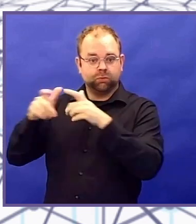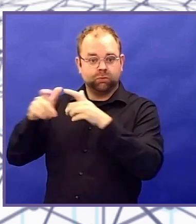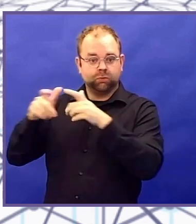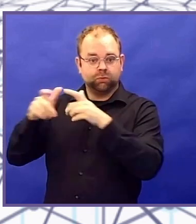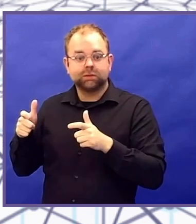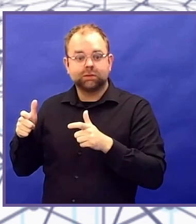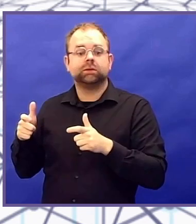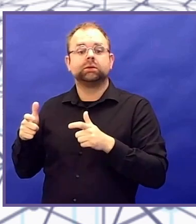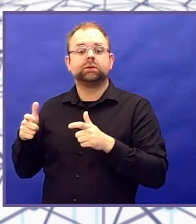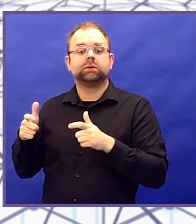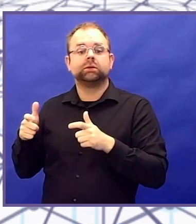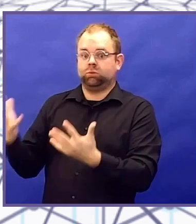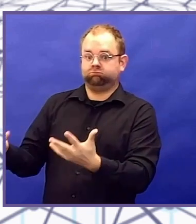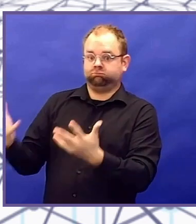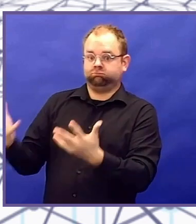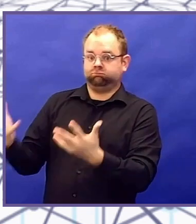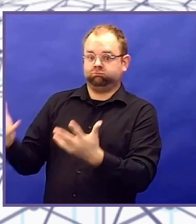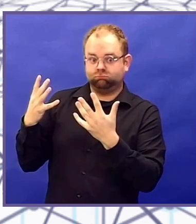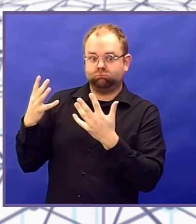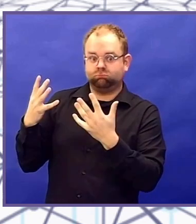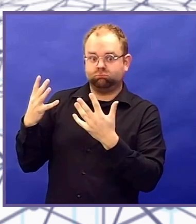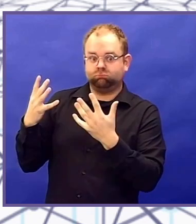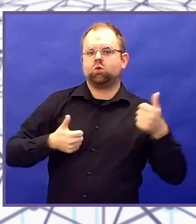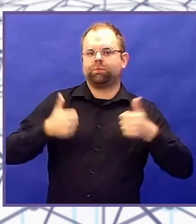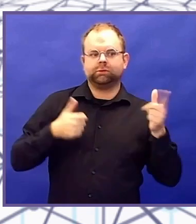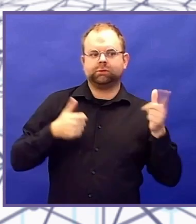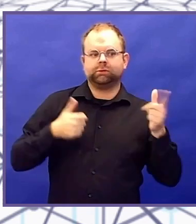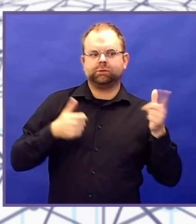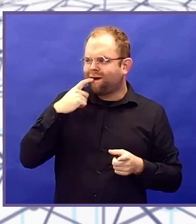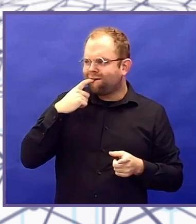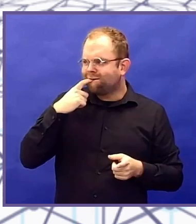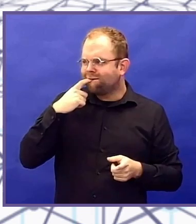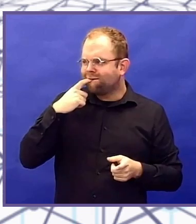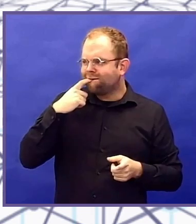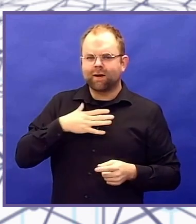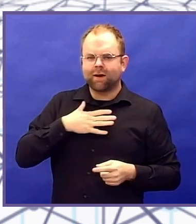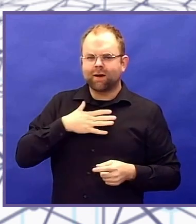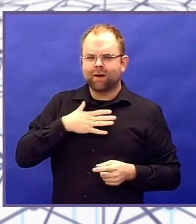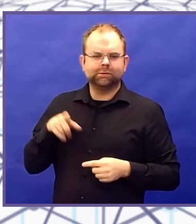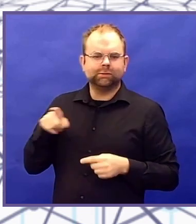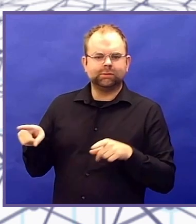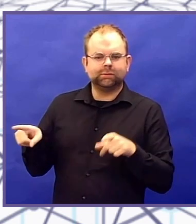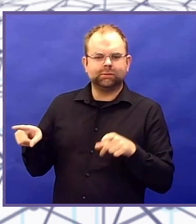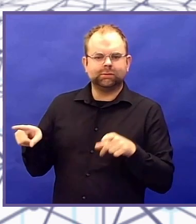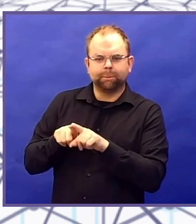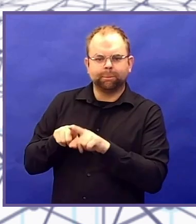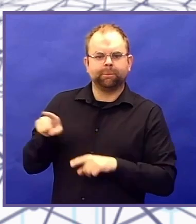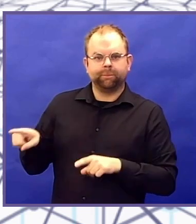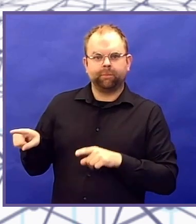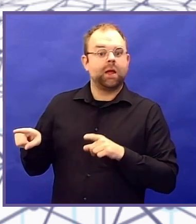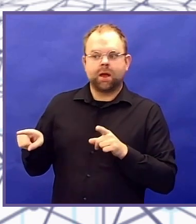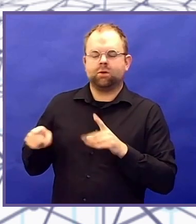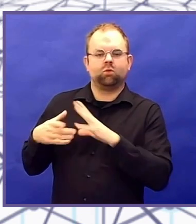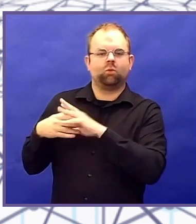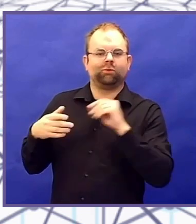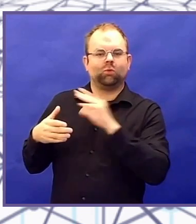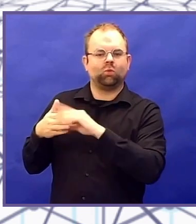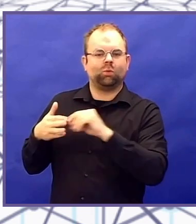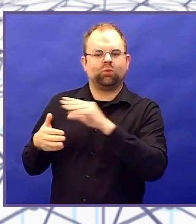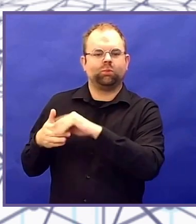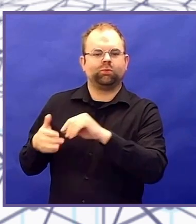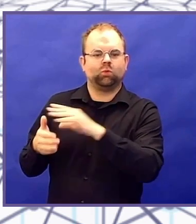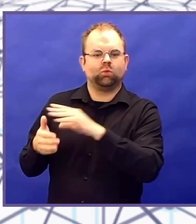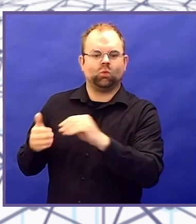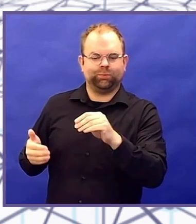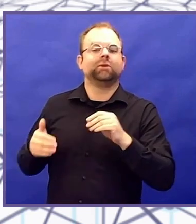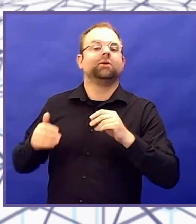in a way that is sustainable. The next platform that comes along, whether it's AI-based or smartphones or wearables or whatever